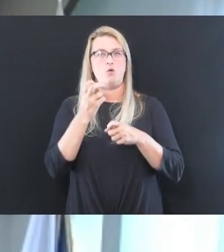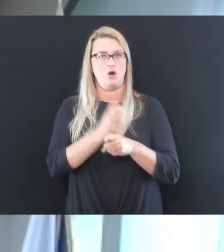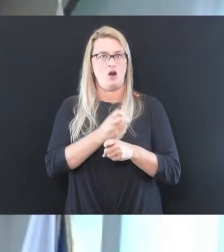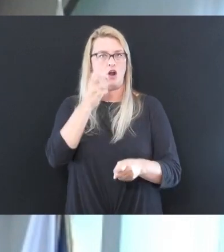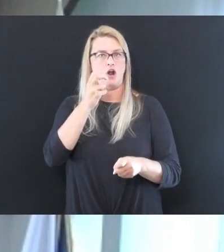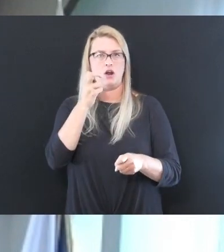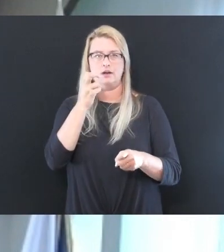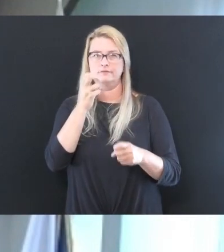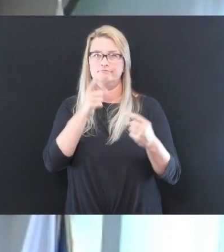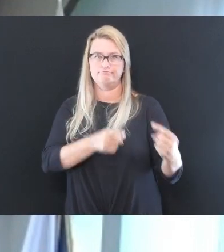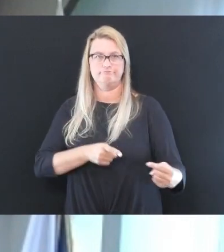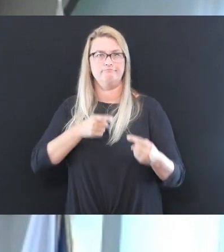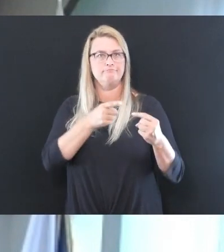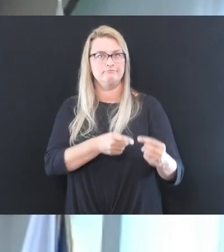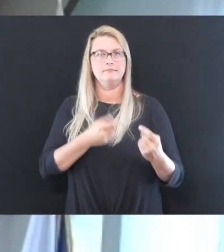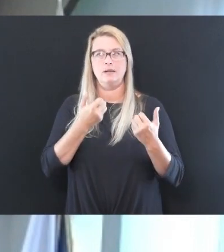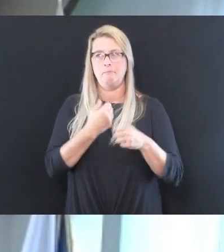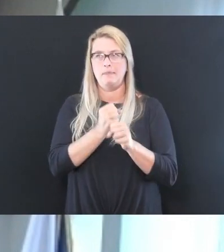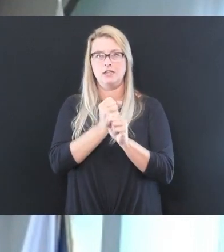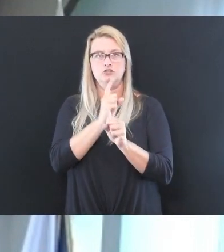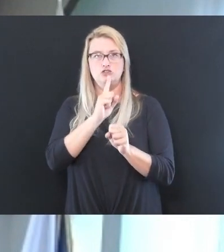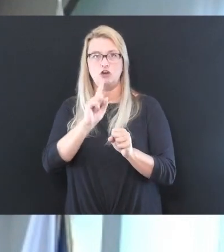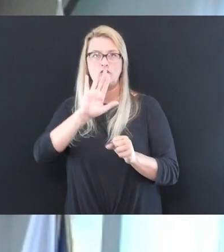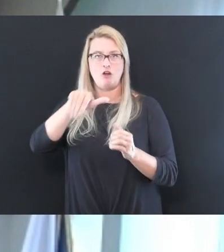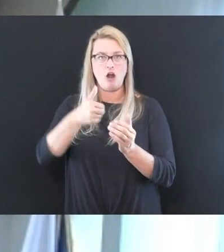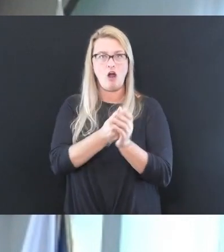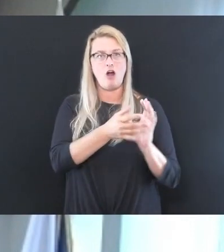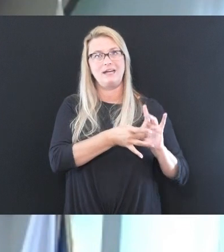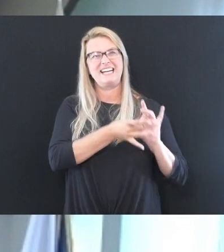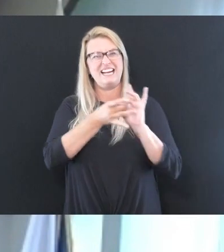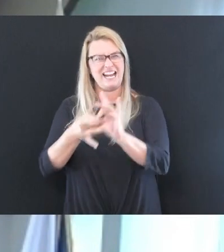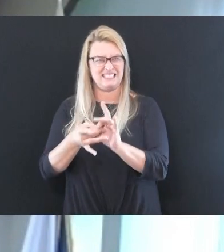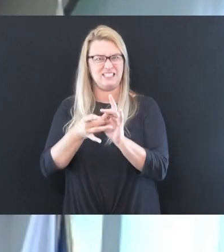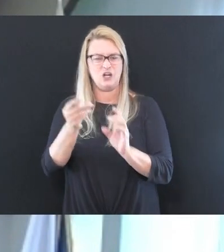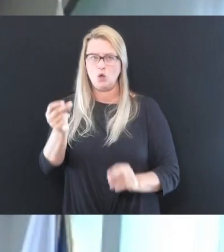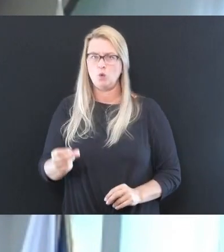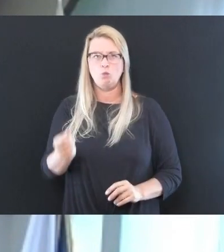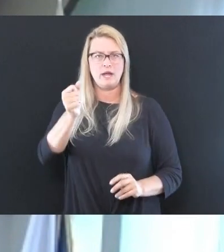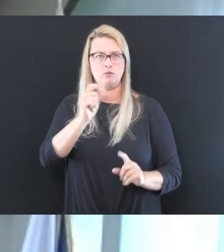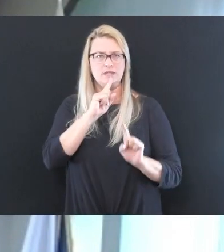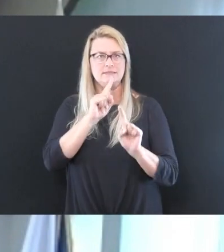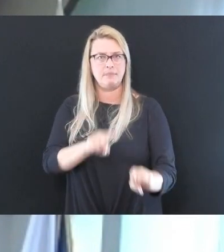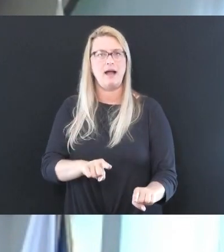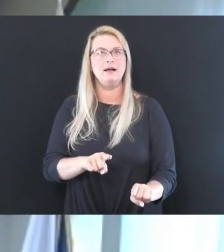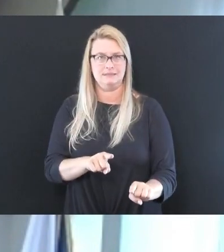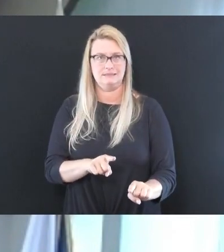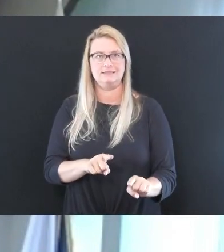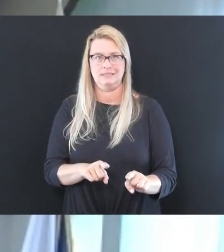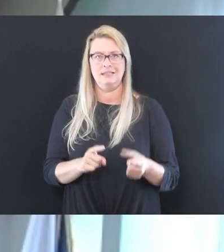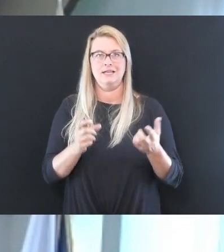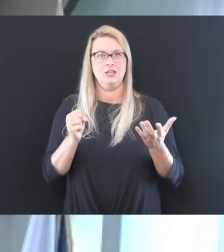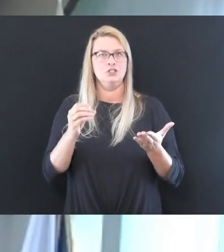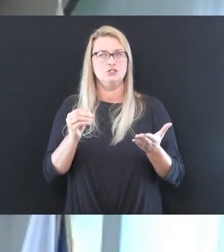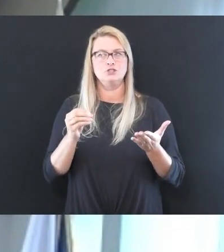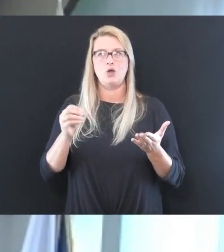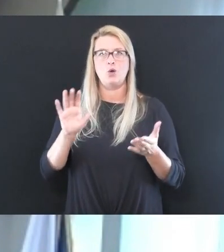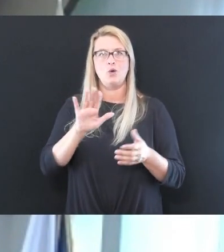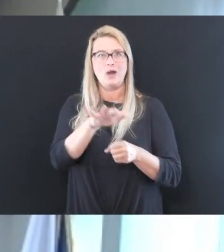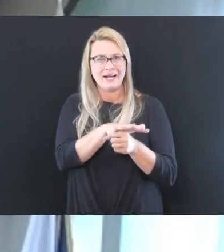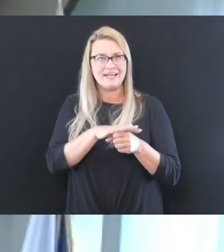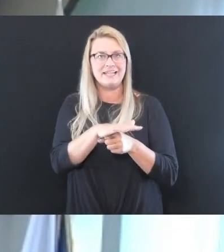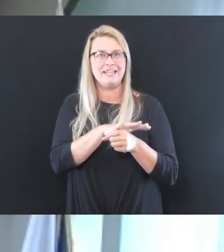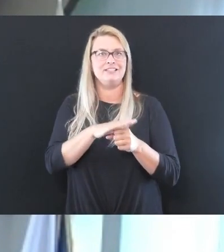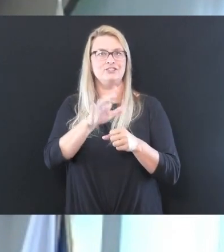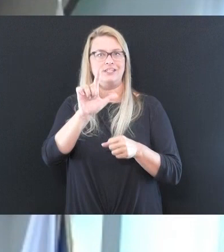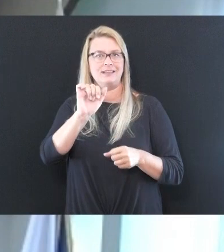of those labs are connected to DHHR so that we get a quick response. There's a lot of discussion about why do the numbers differ in terms of local and state. And